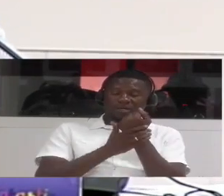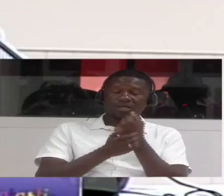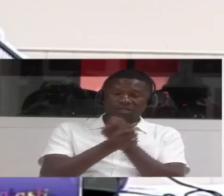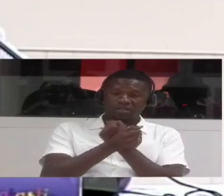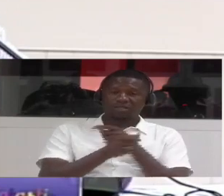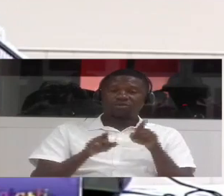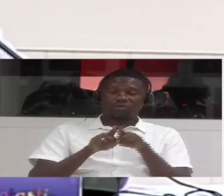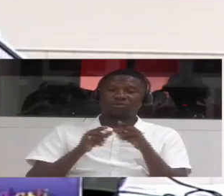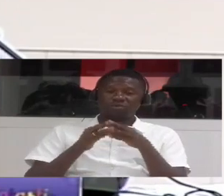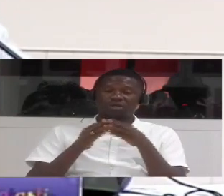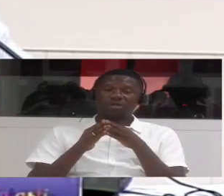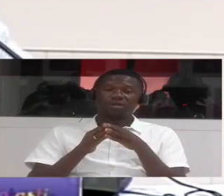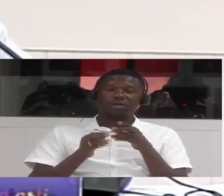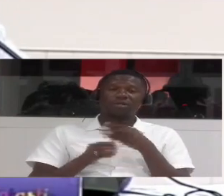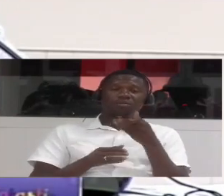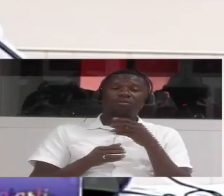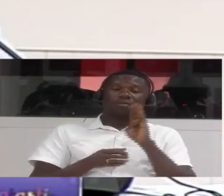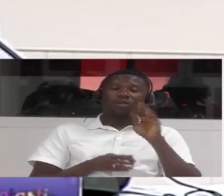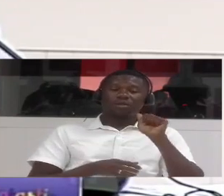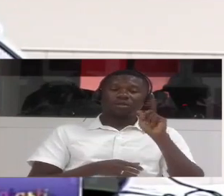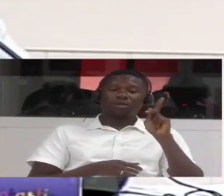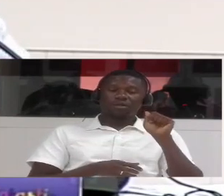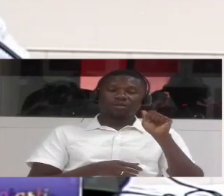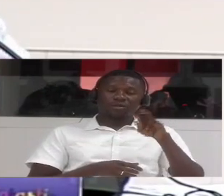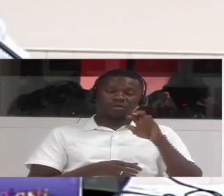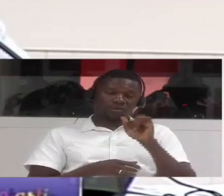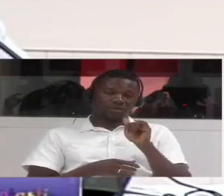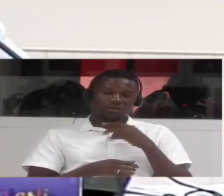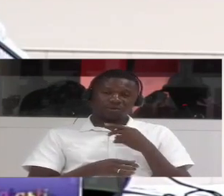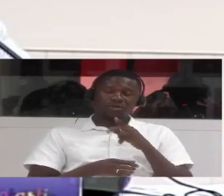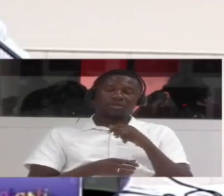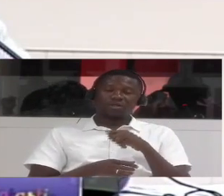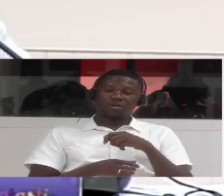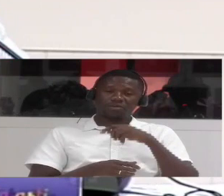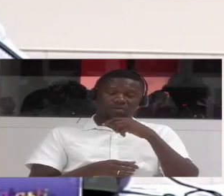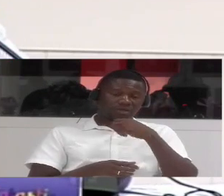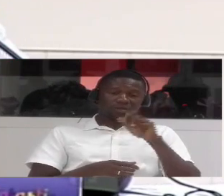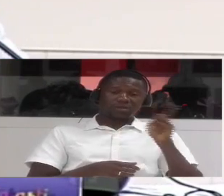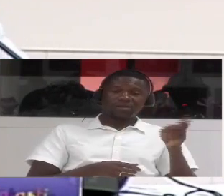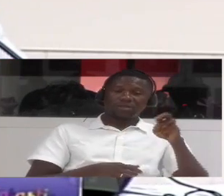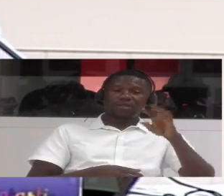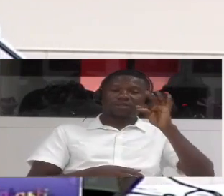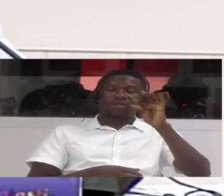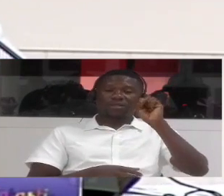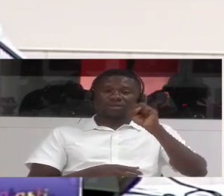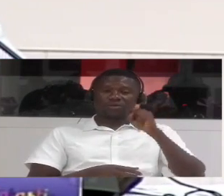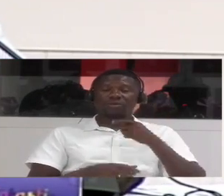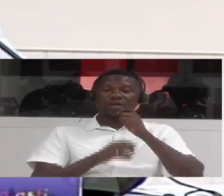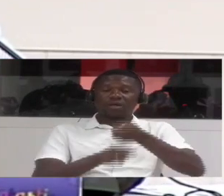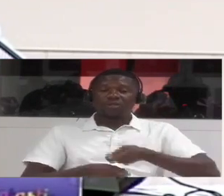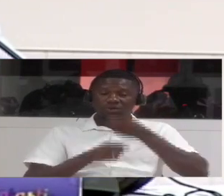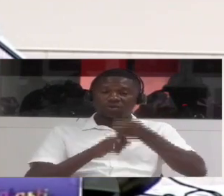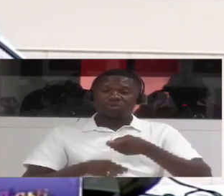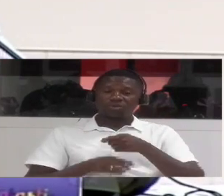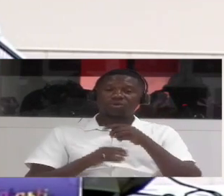the uncle at EP, at GRPS on agriculture programs. So